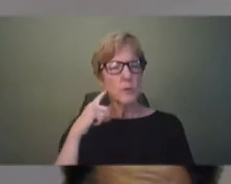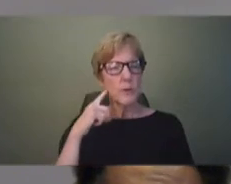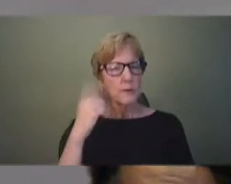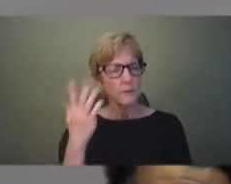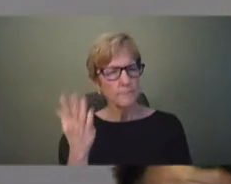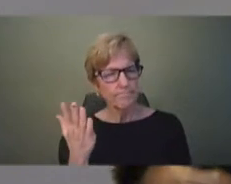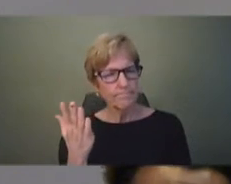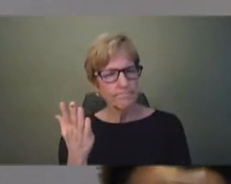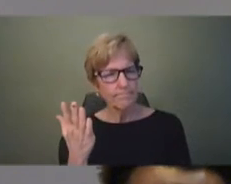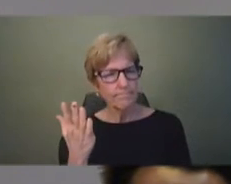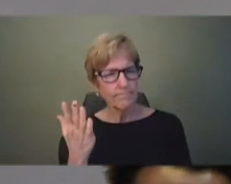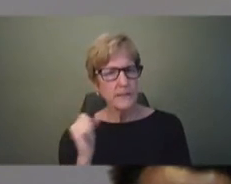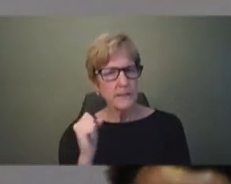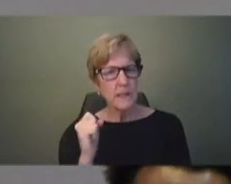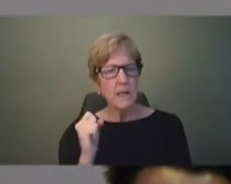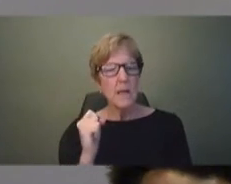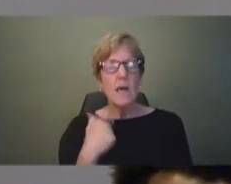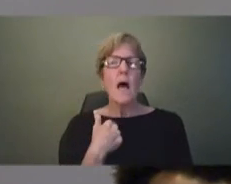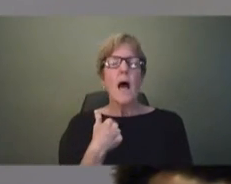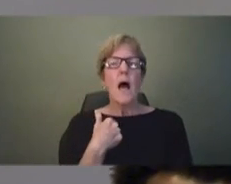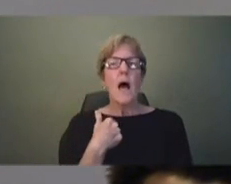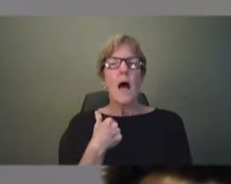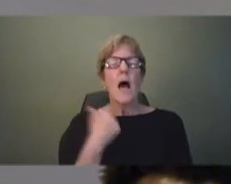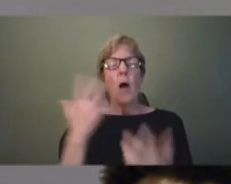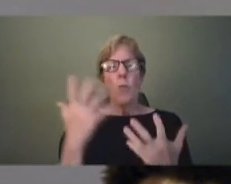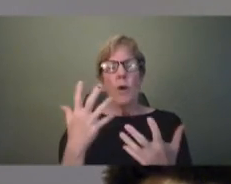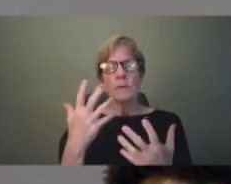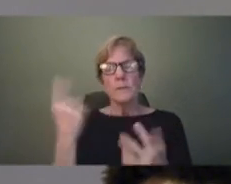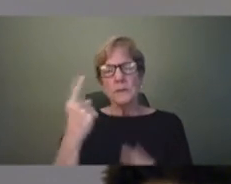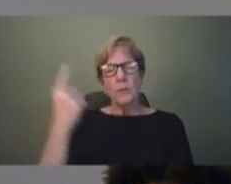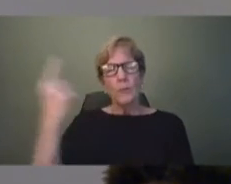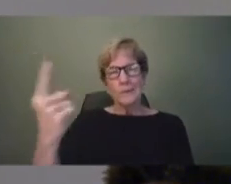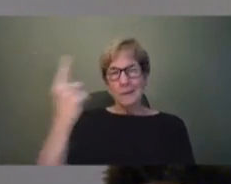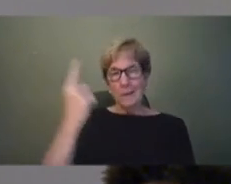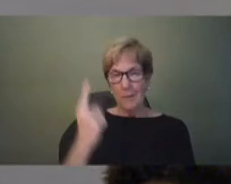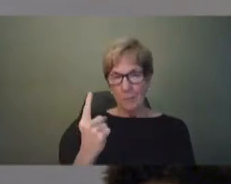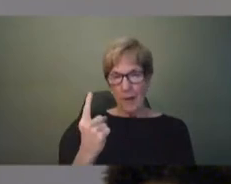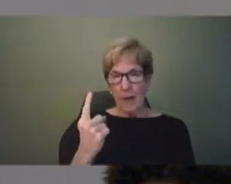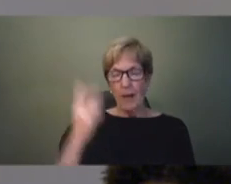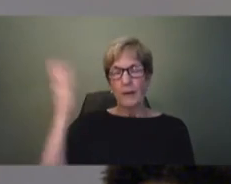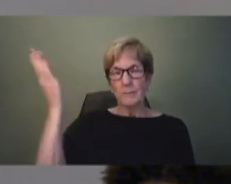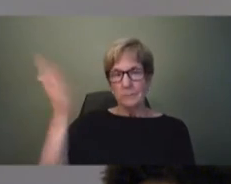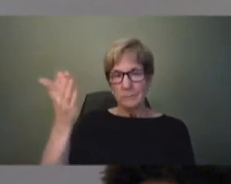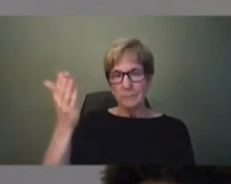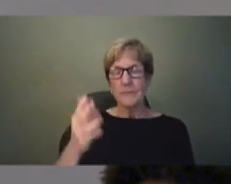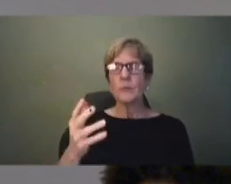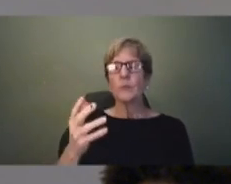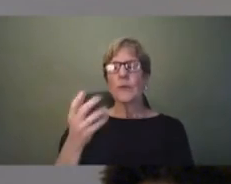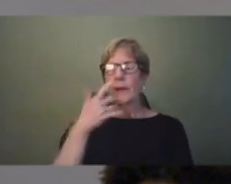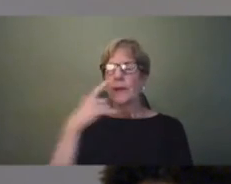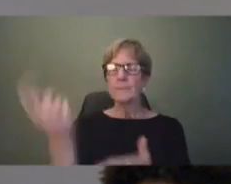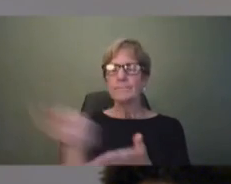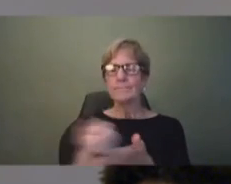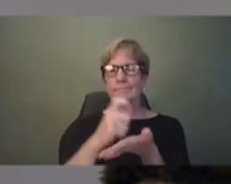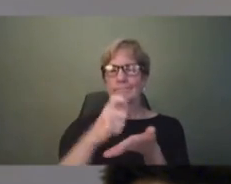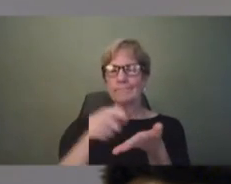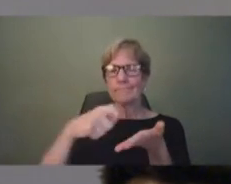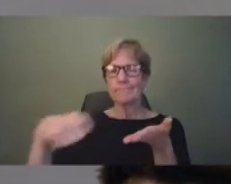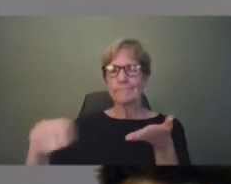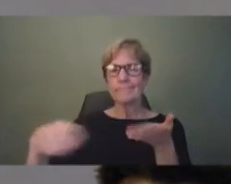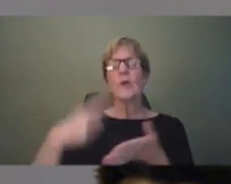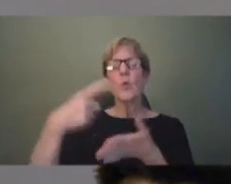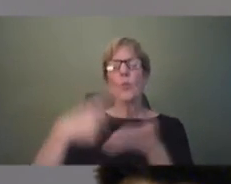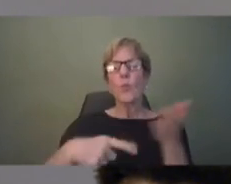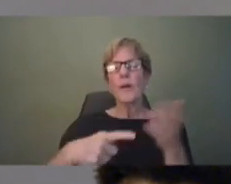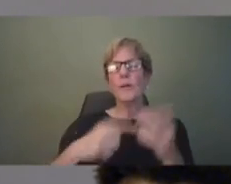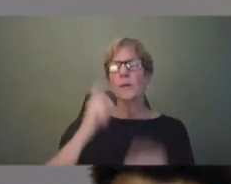um I I I want I want someone to come back with um sharpening pencils around what will materialize for